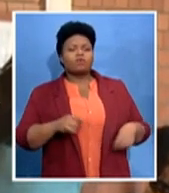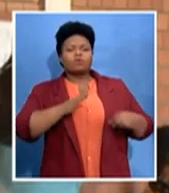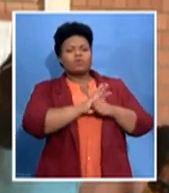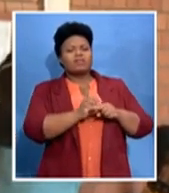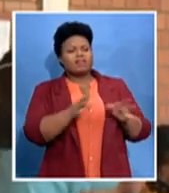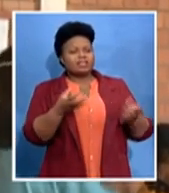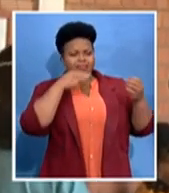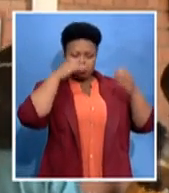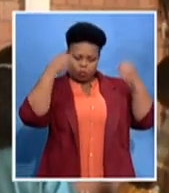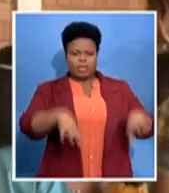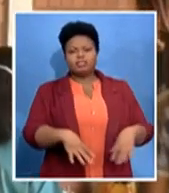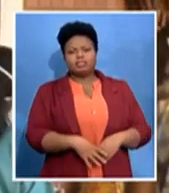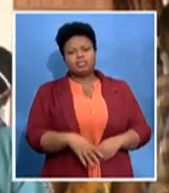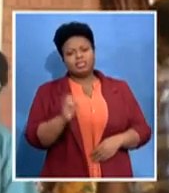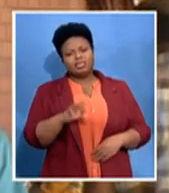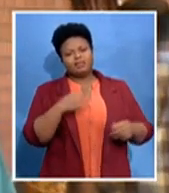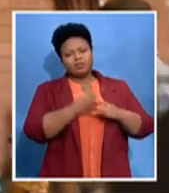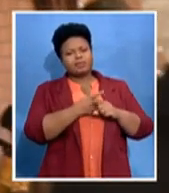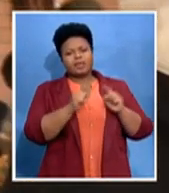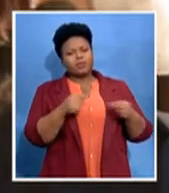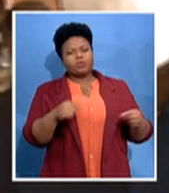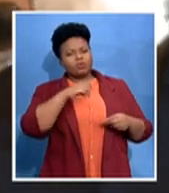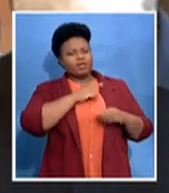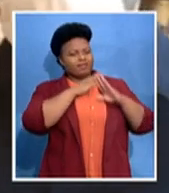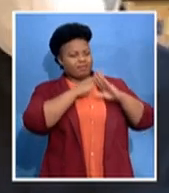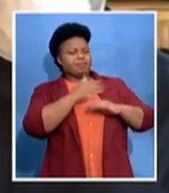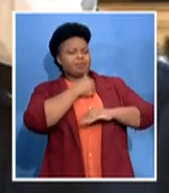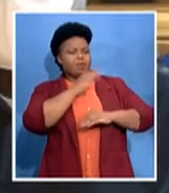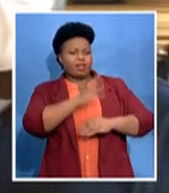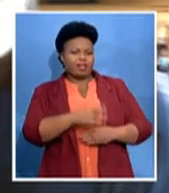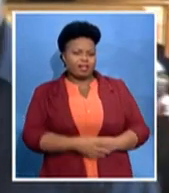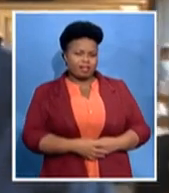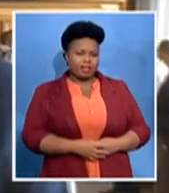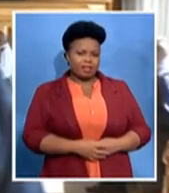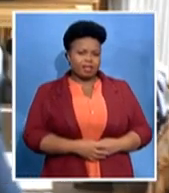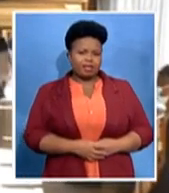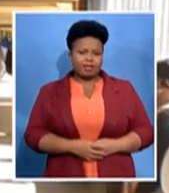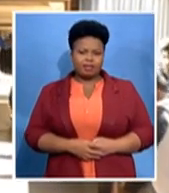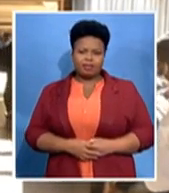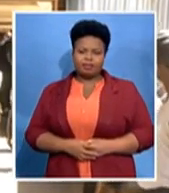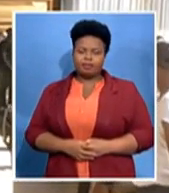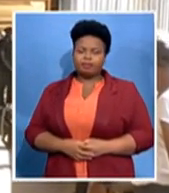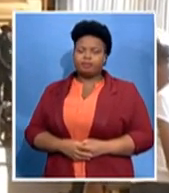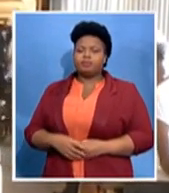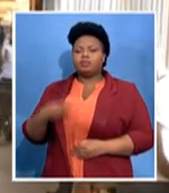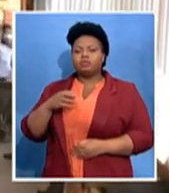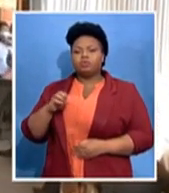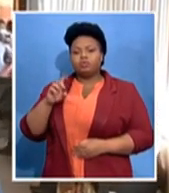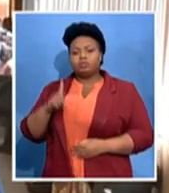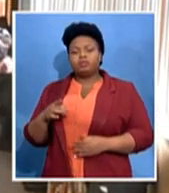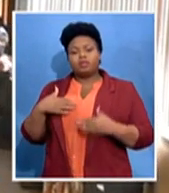the vaccine. Thank you. Thanks, sir. That's the SOD of Health in KwaZulu-Natal, Dr.